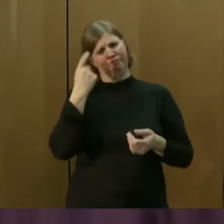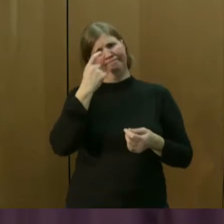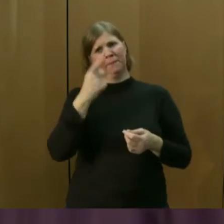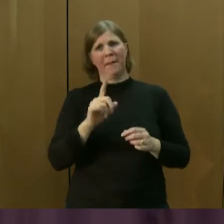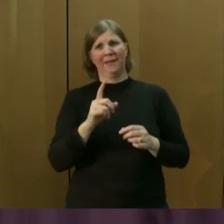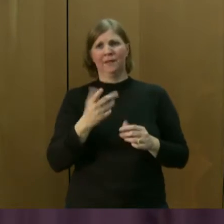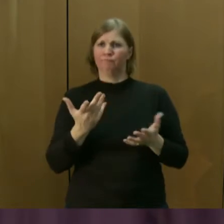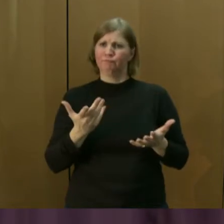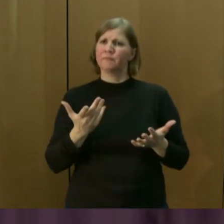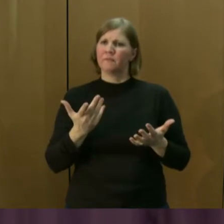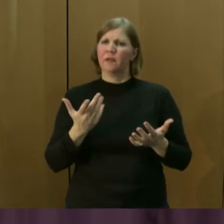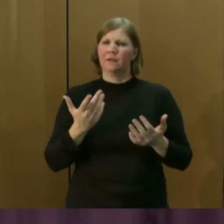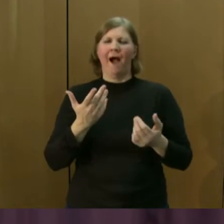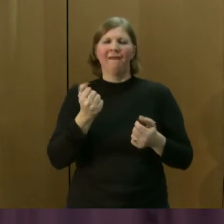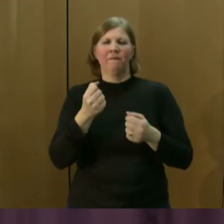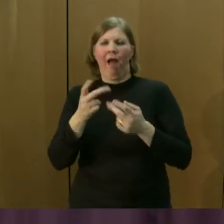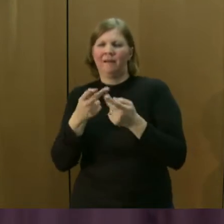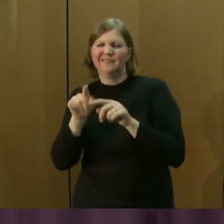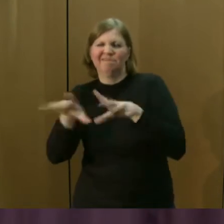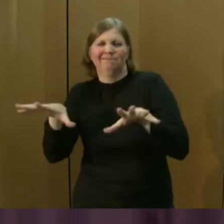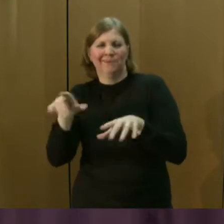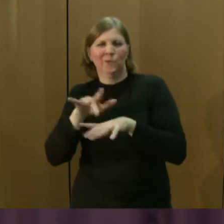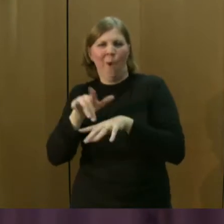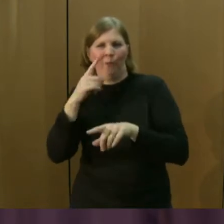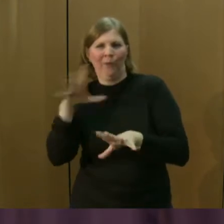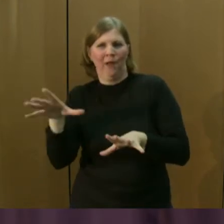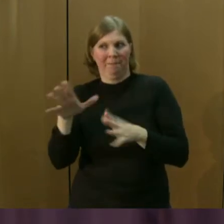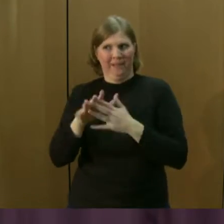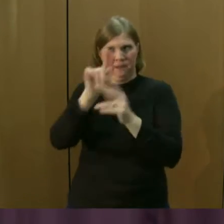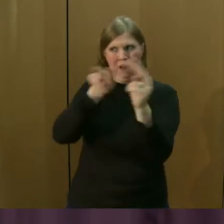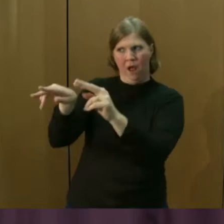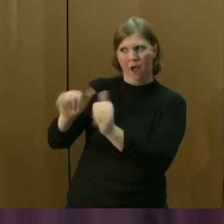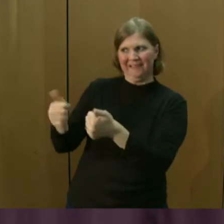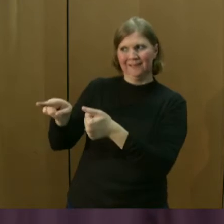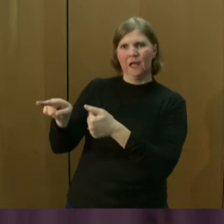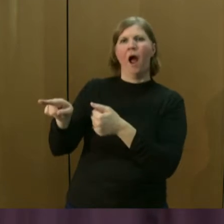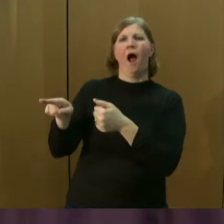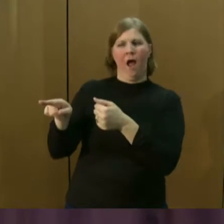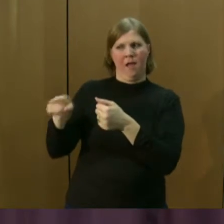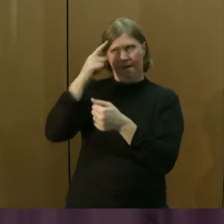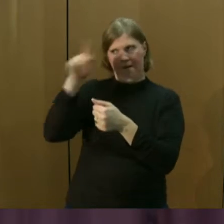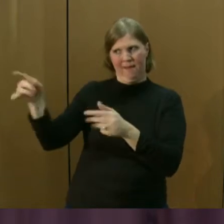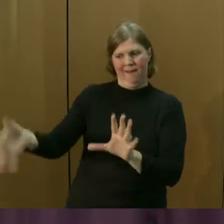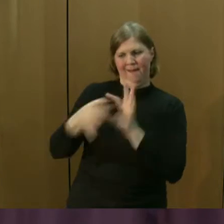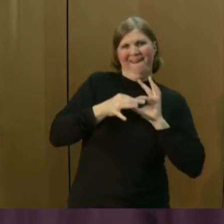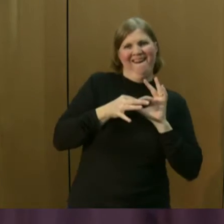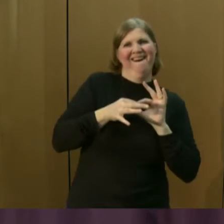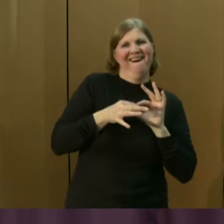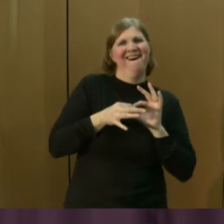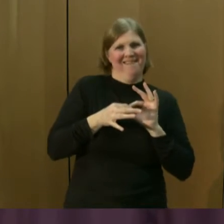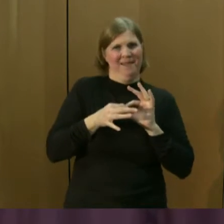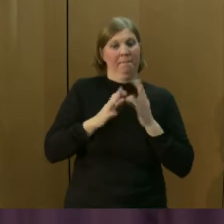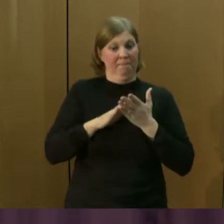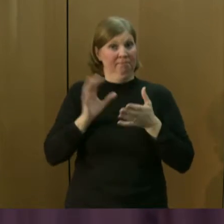liking it, could you flyer or get an arrangement going with those people, or think about a reciprocal signposting arrangement that gives you a little bit